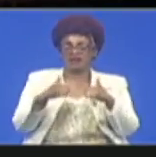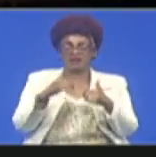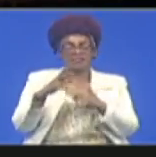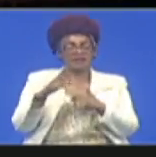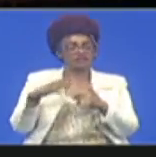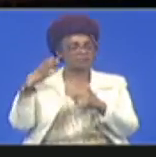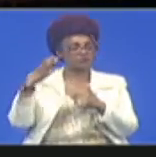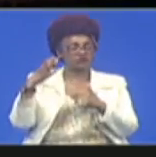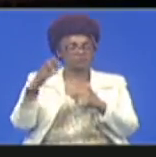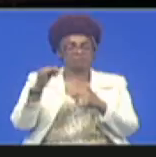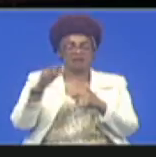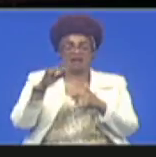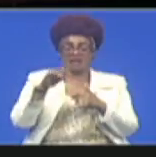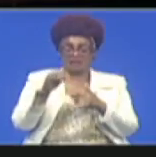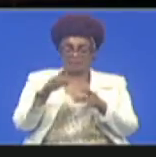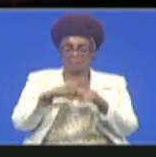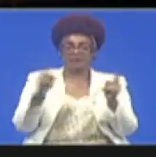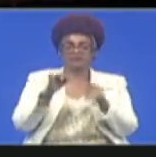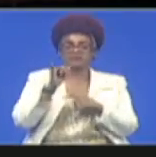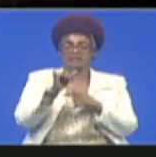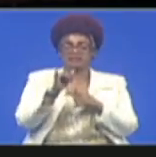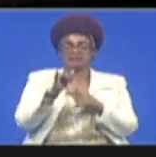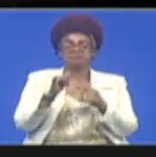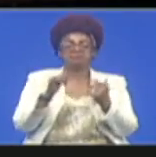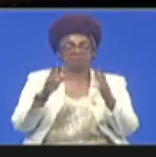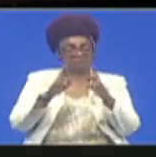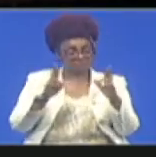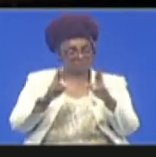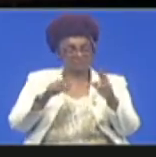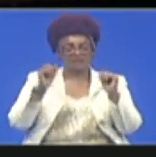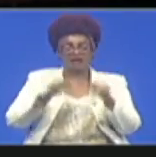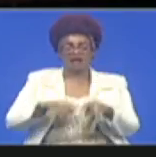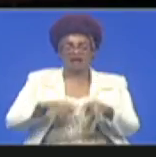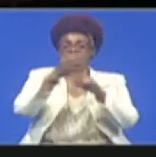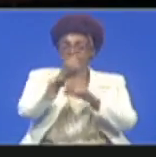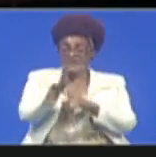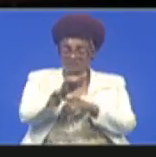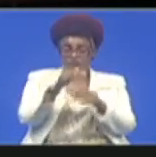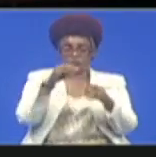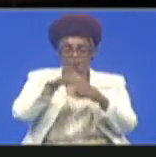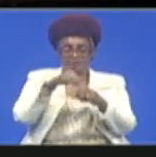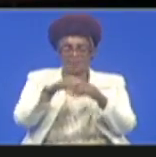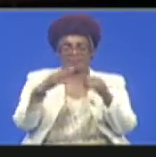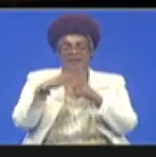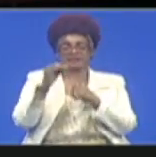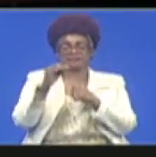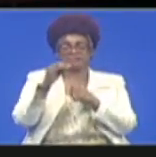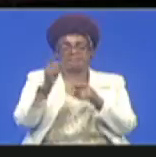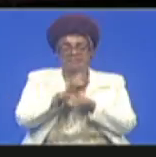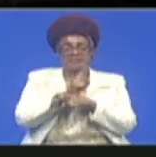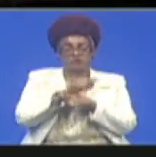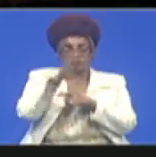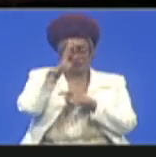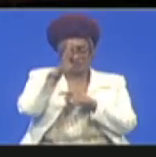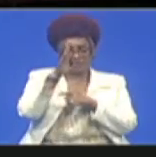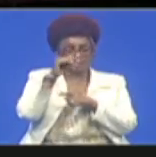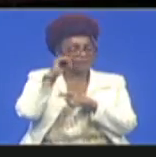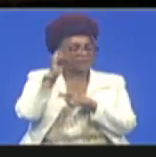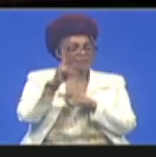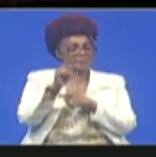League second leg, but the players are upbeat that they can achieve the feat within 90 minutes come Sunday. The KPL defending champions